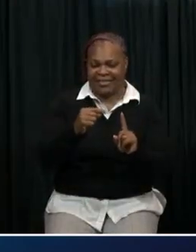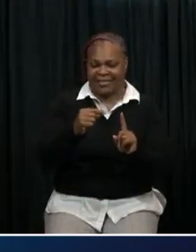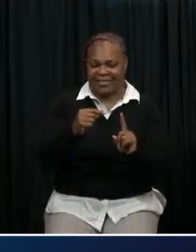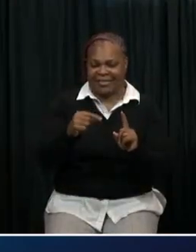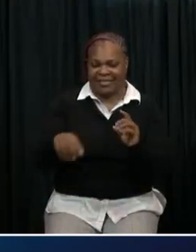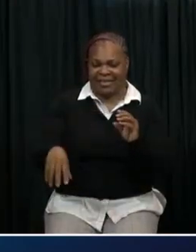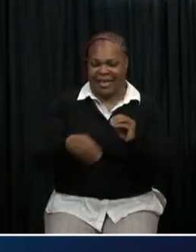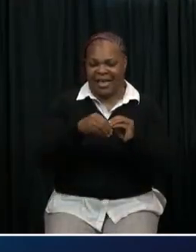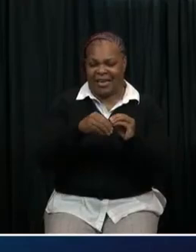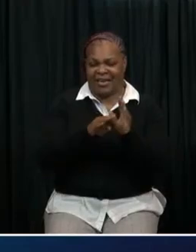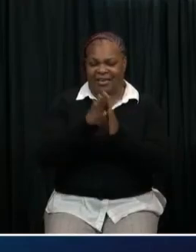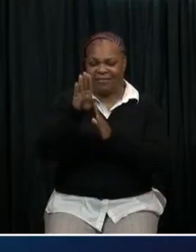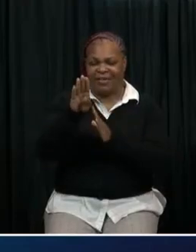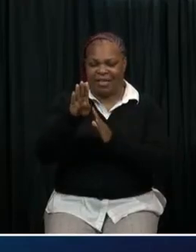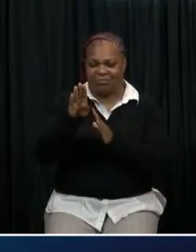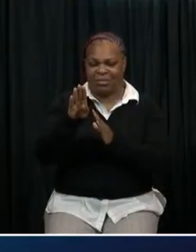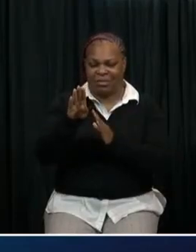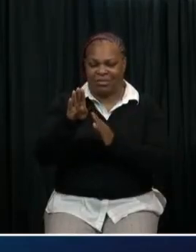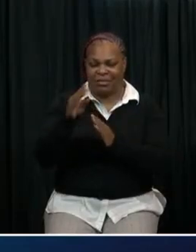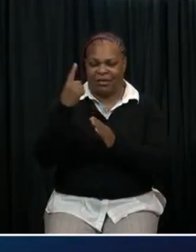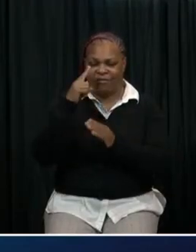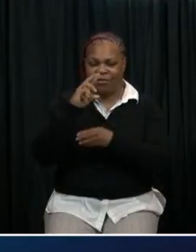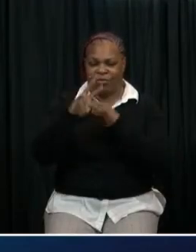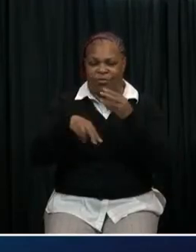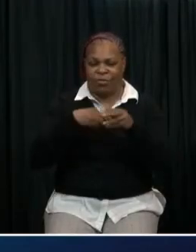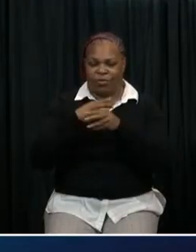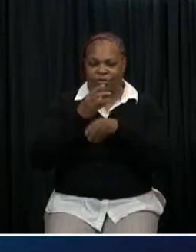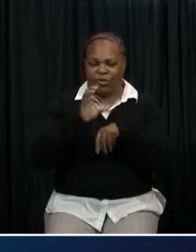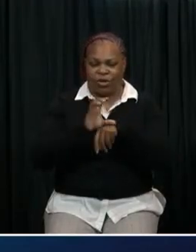being developed here for the World Church.